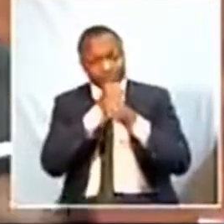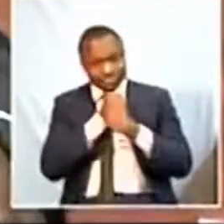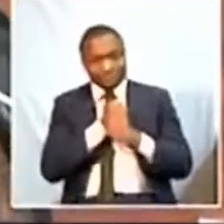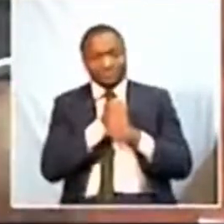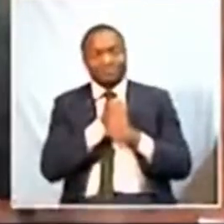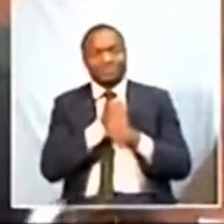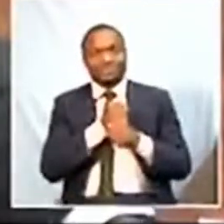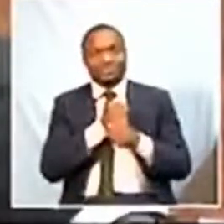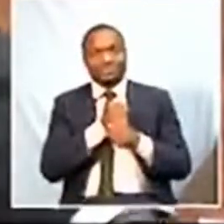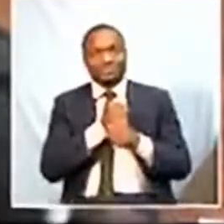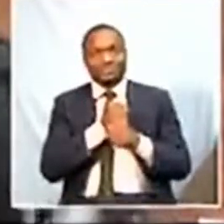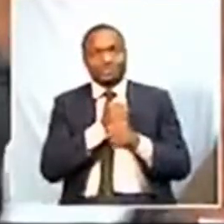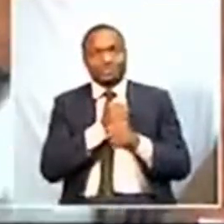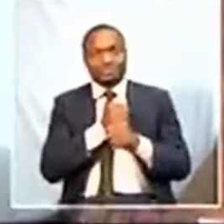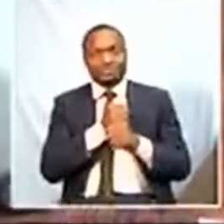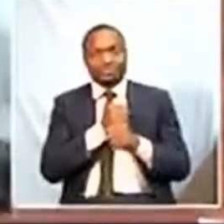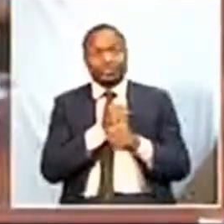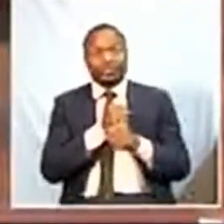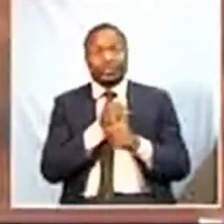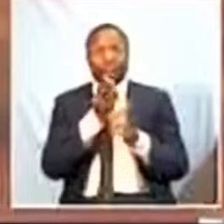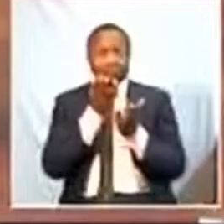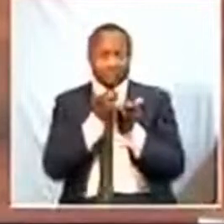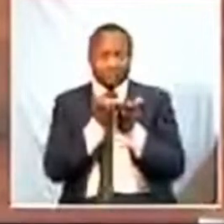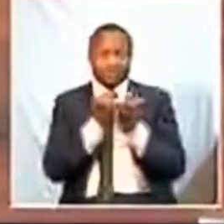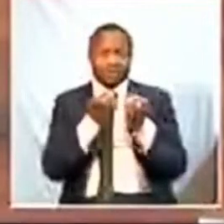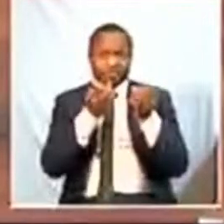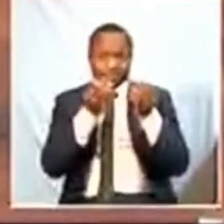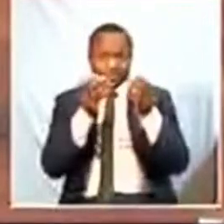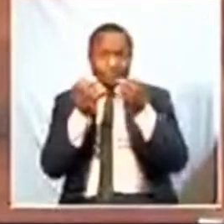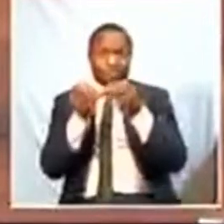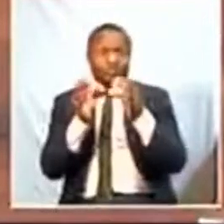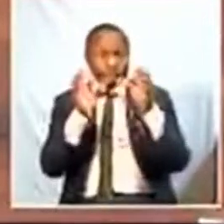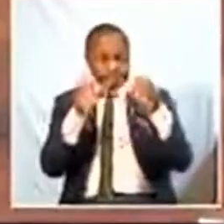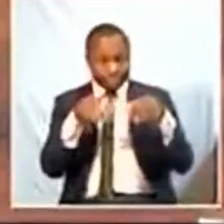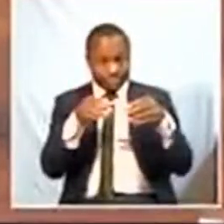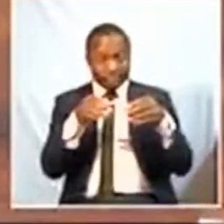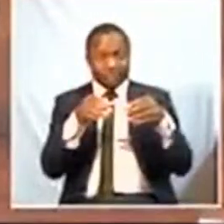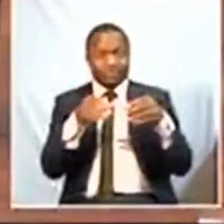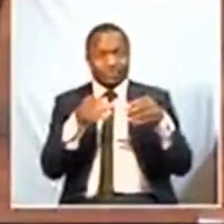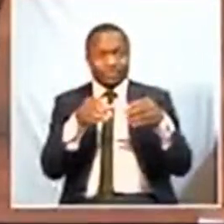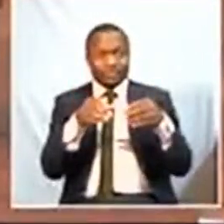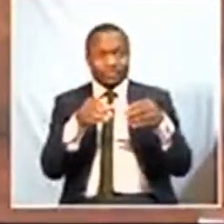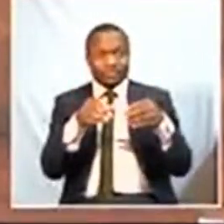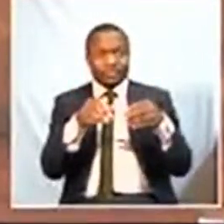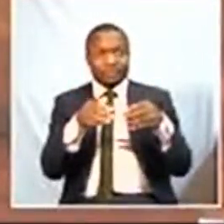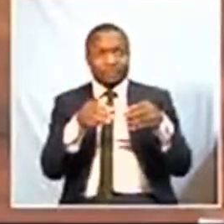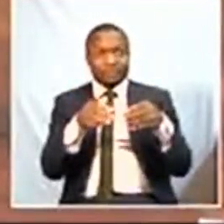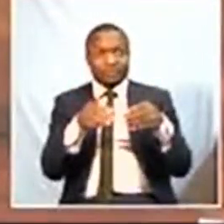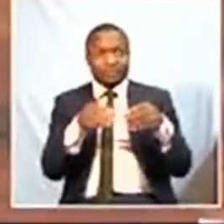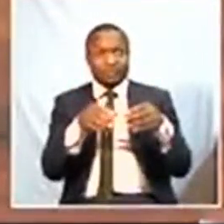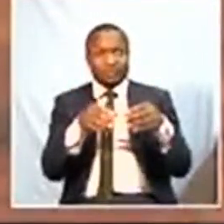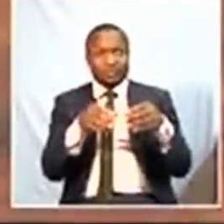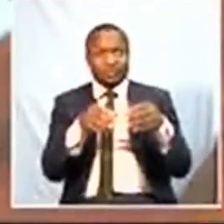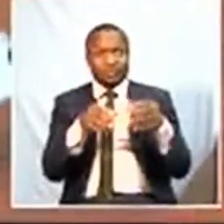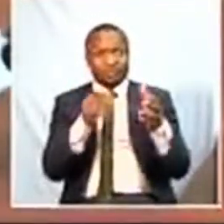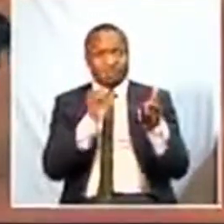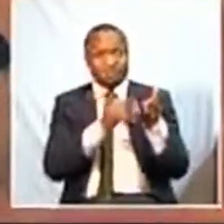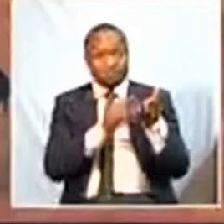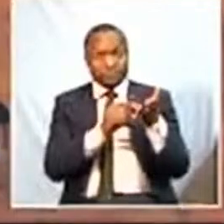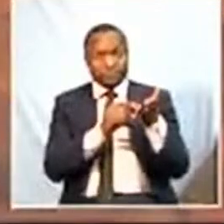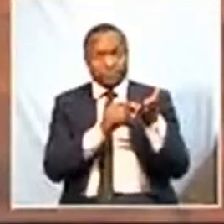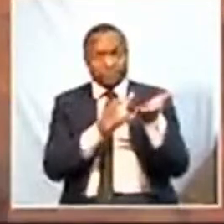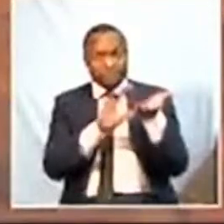it's a request that most of the councils, the tagging is a bit big, and because very easy